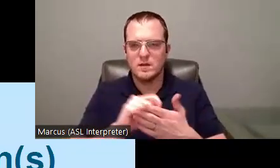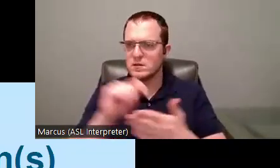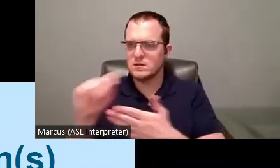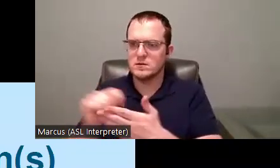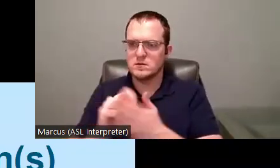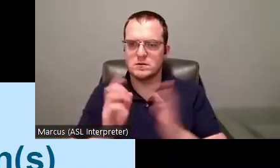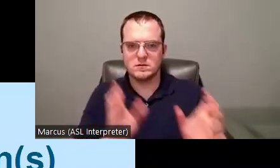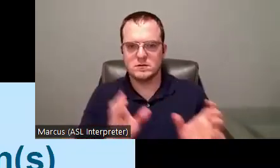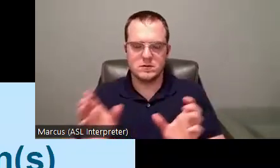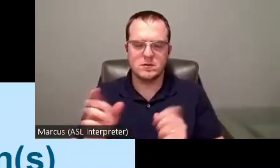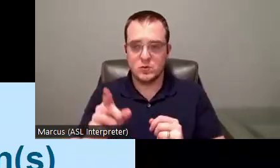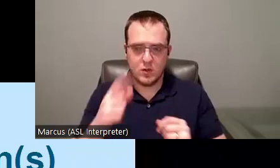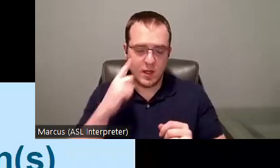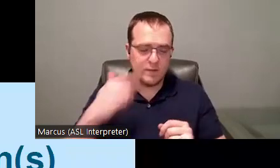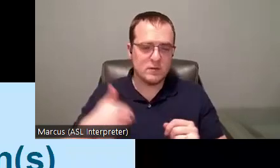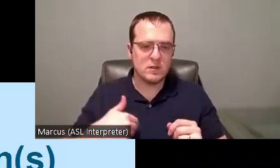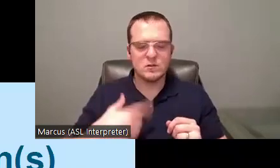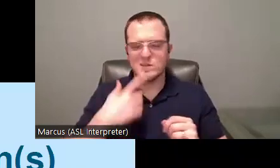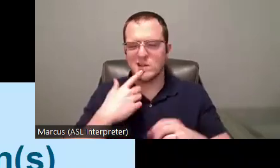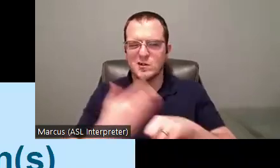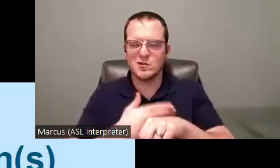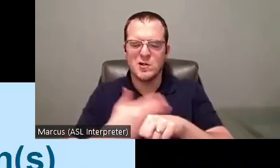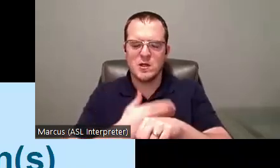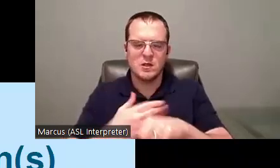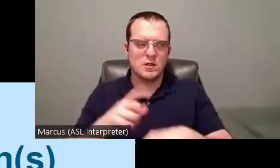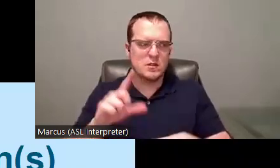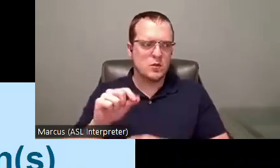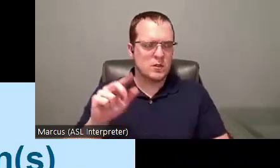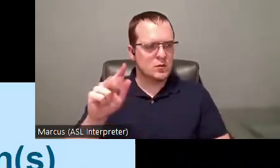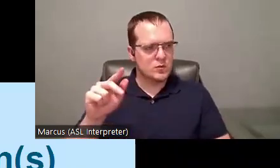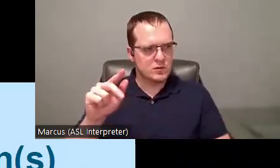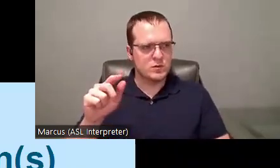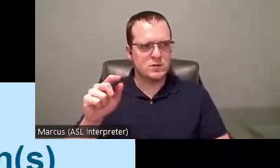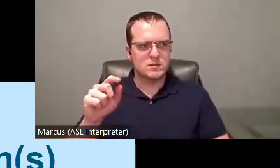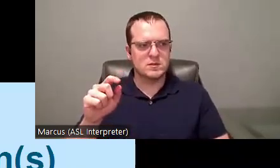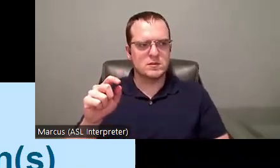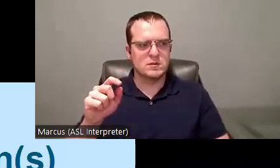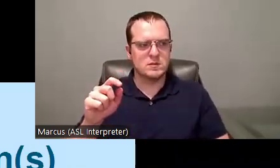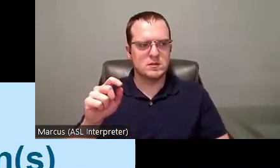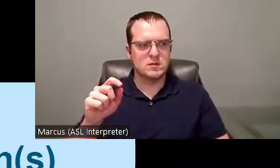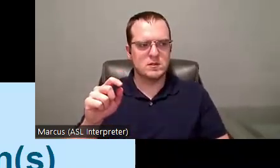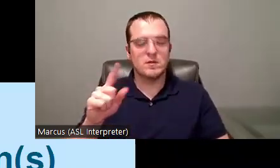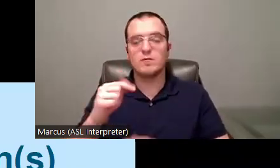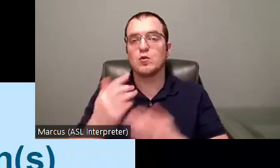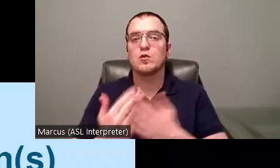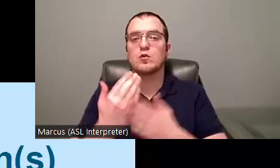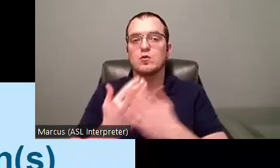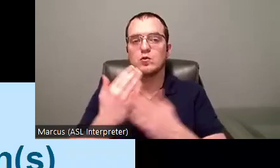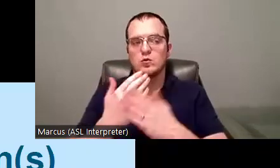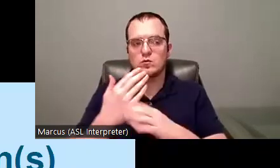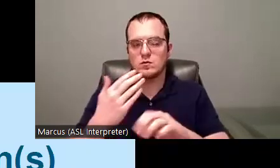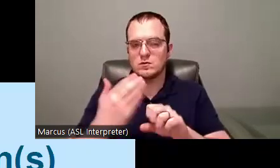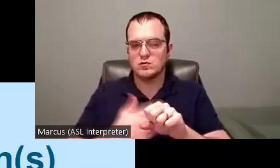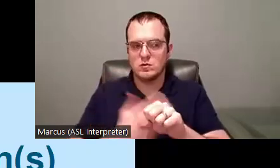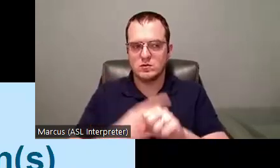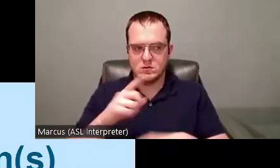sense, we're saying construction late 2023 on the new construction piece. Is